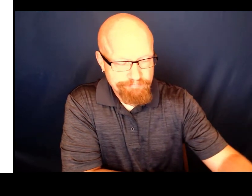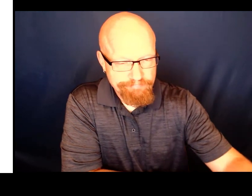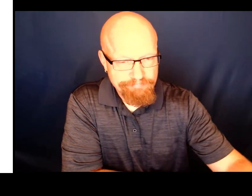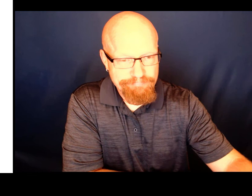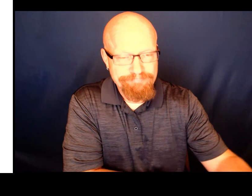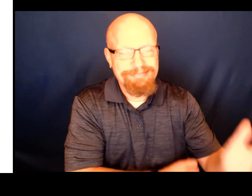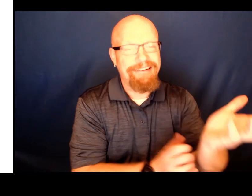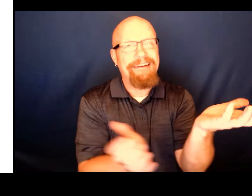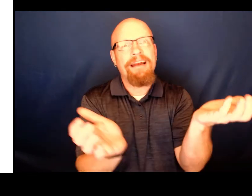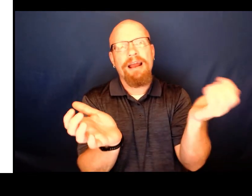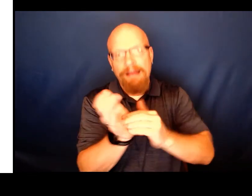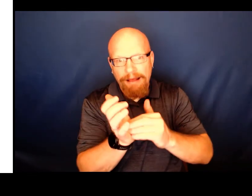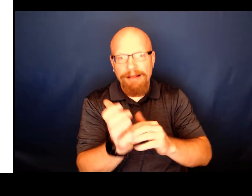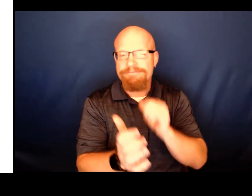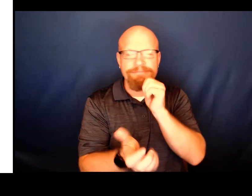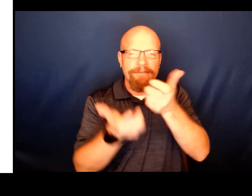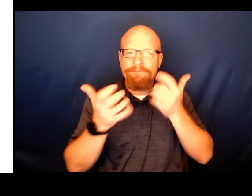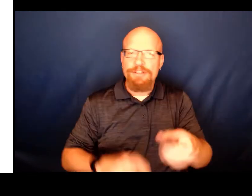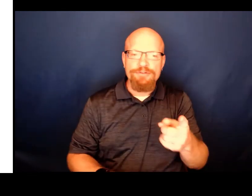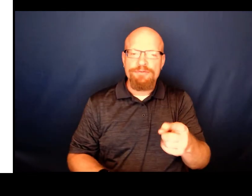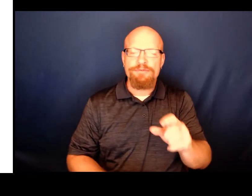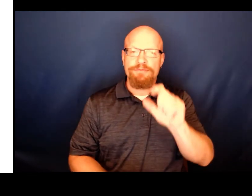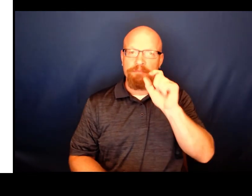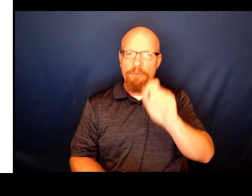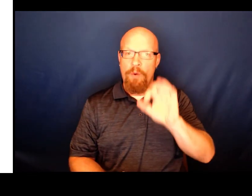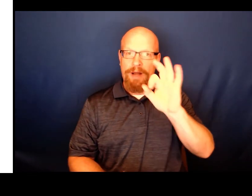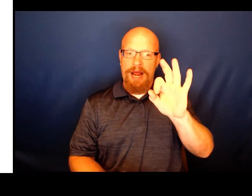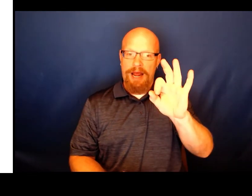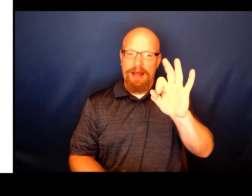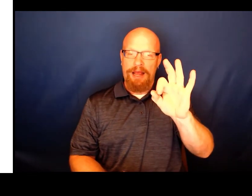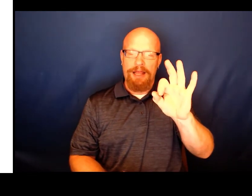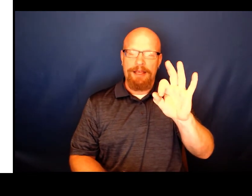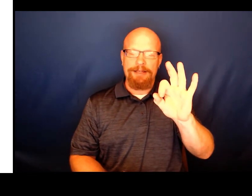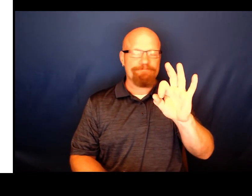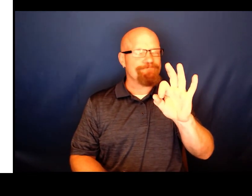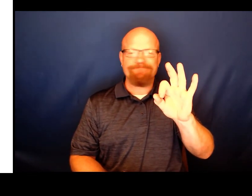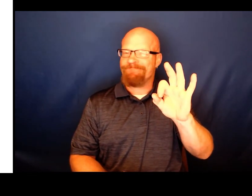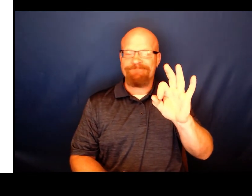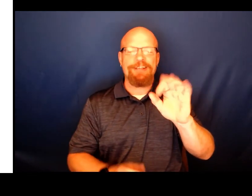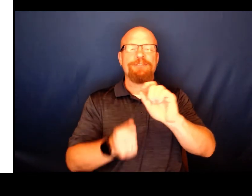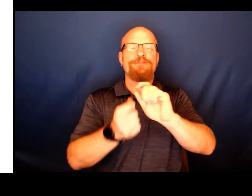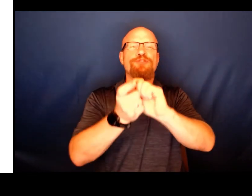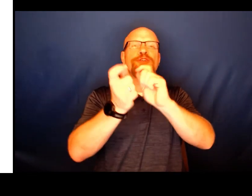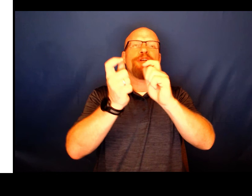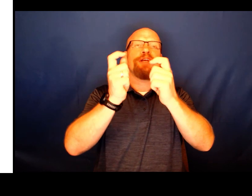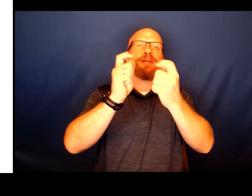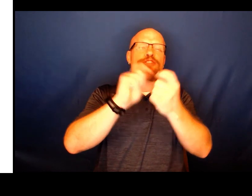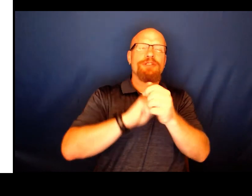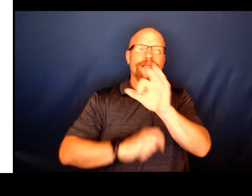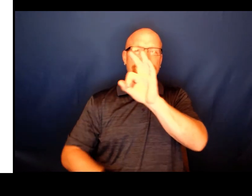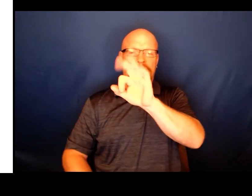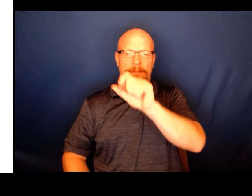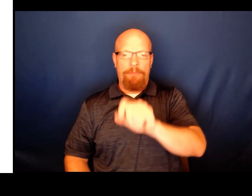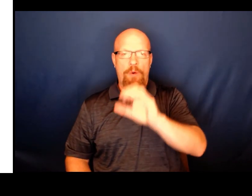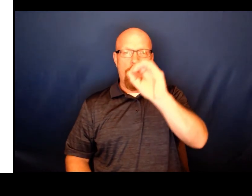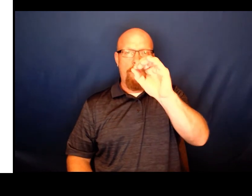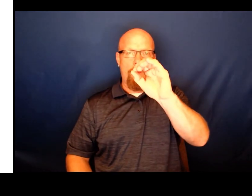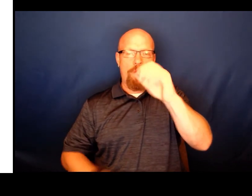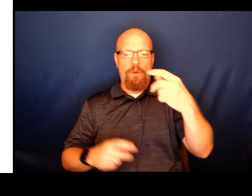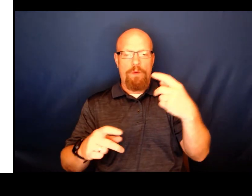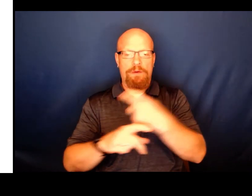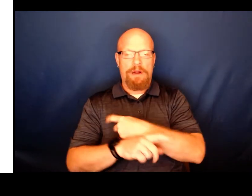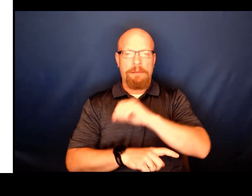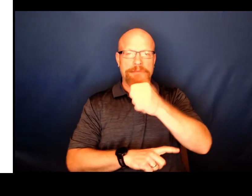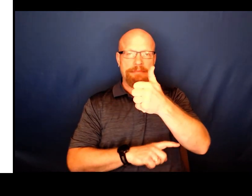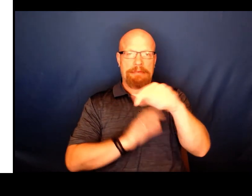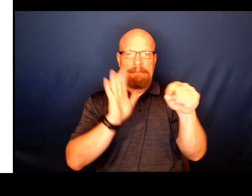Now, again, we're not done yet. The 0.9 does not satisfy the requirements of scientific